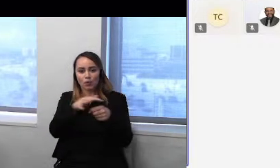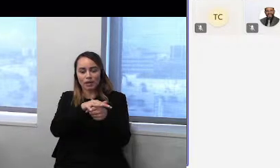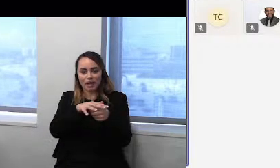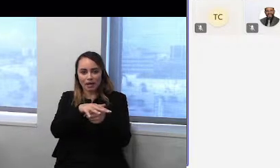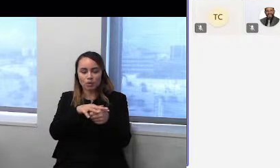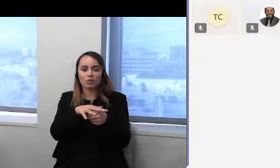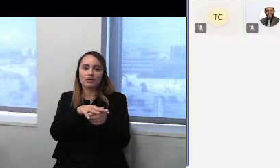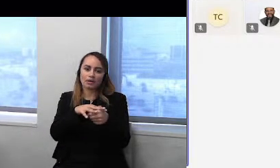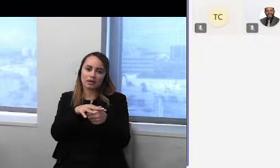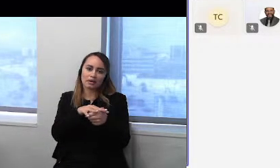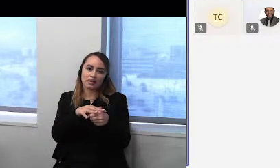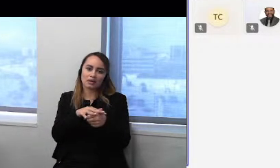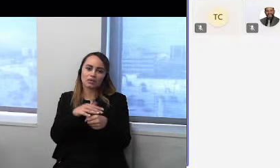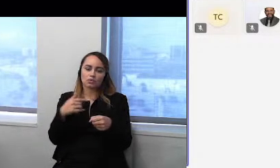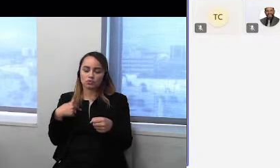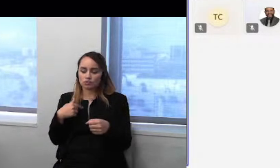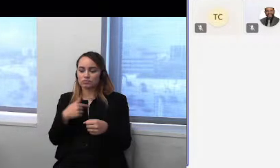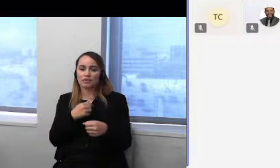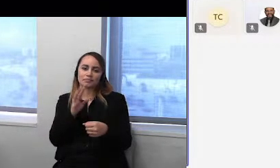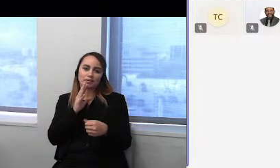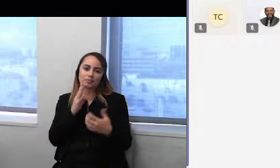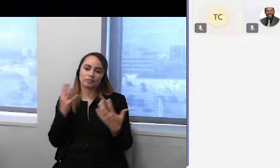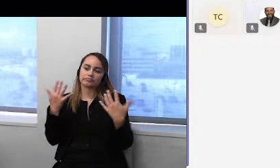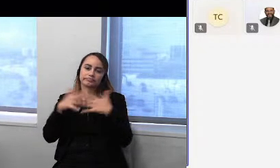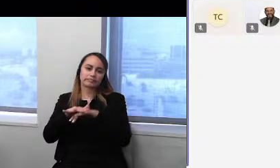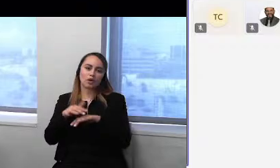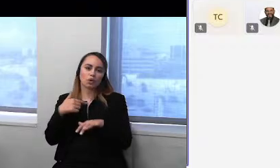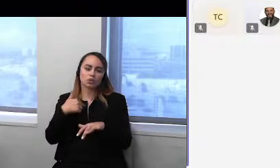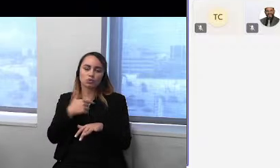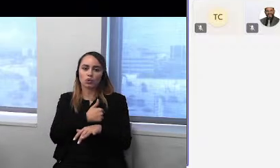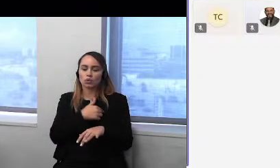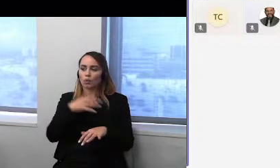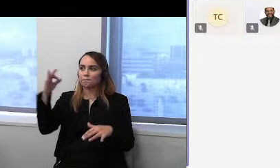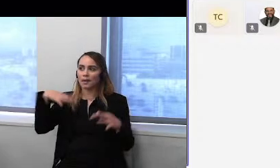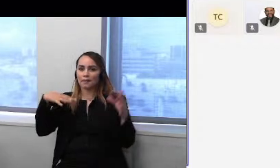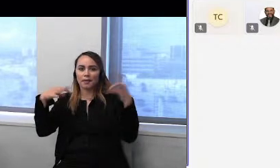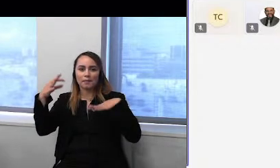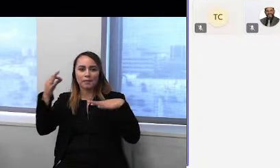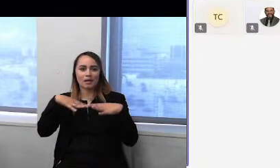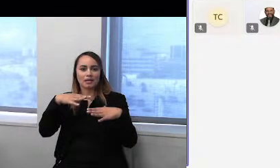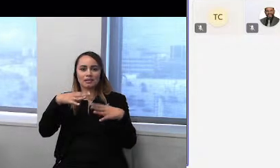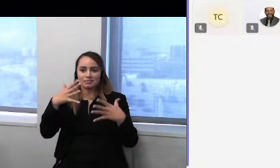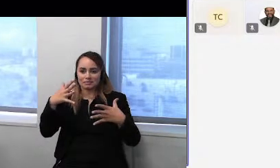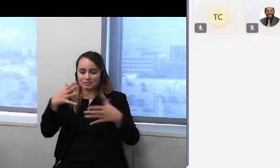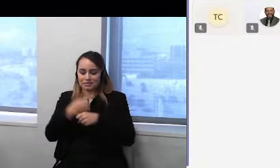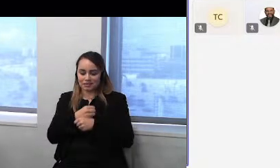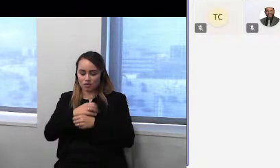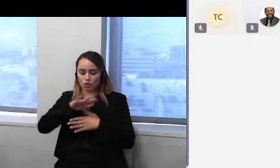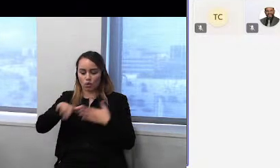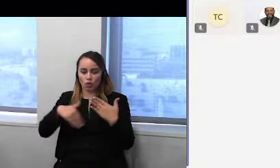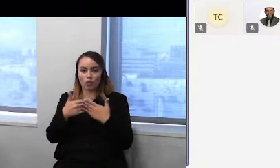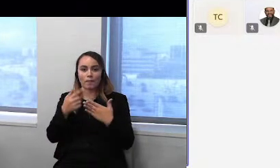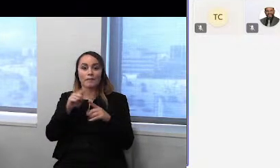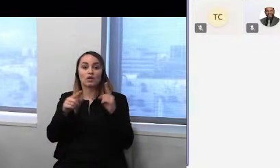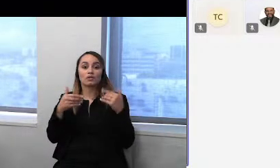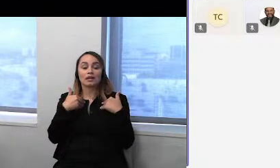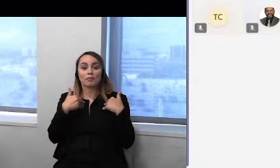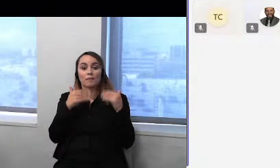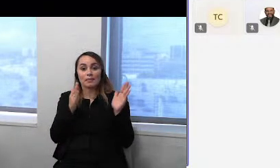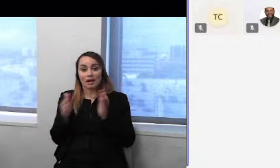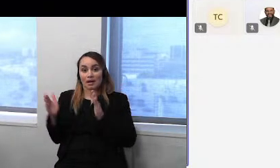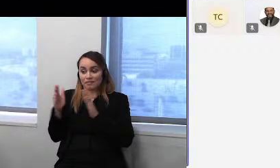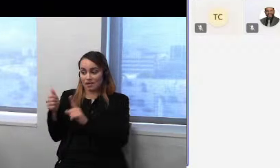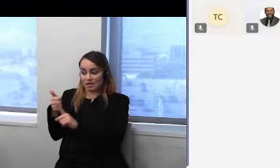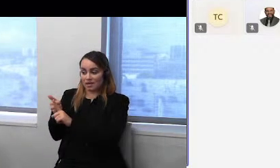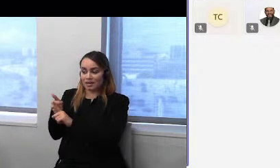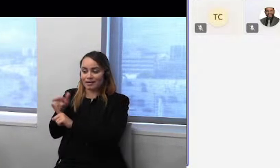this information, these discussions are happening, but there is a designated planner and has a responsibility that is supported, that needs